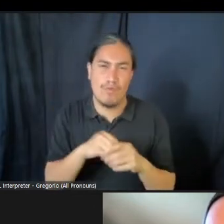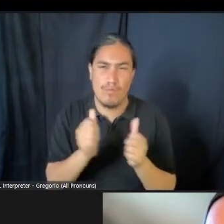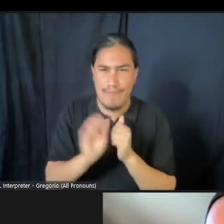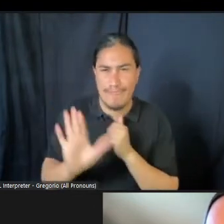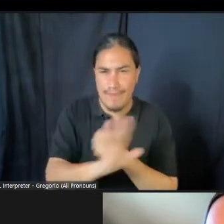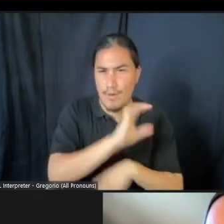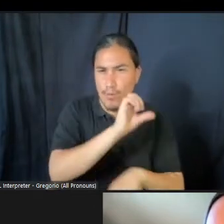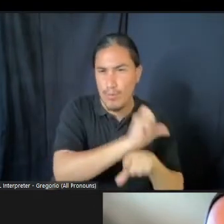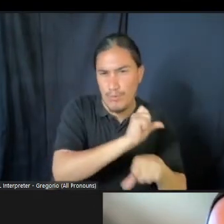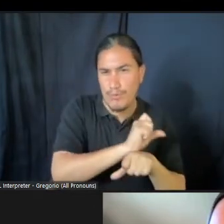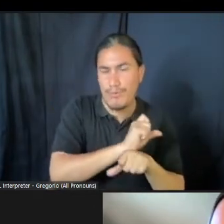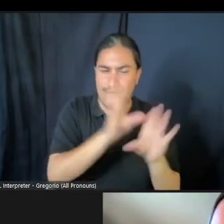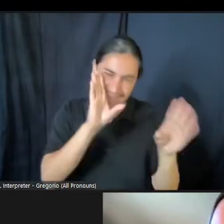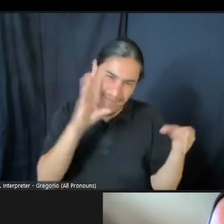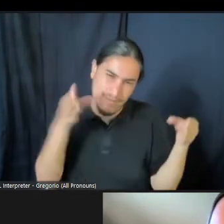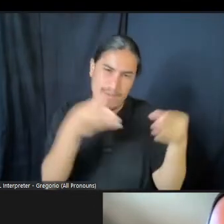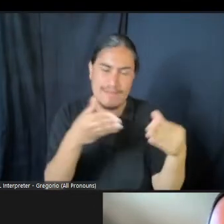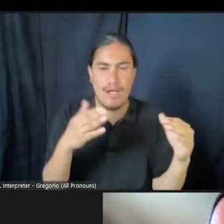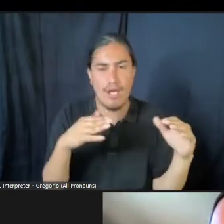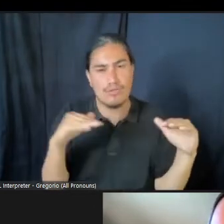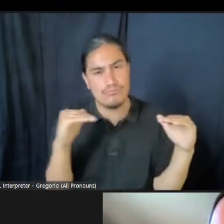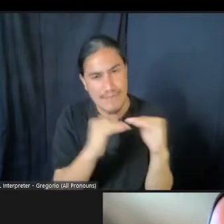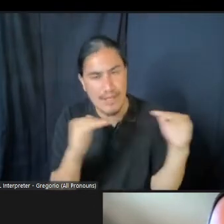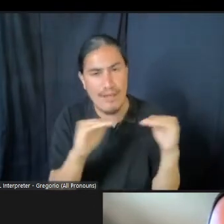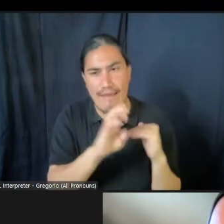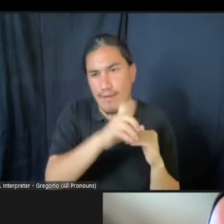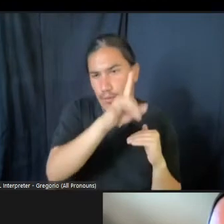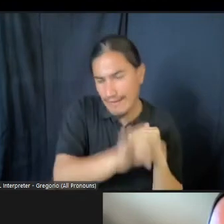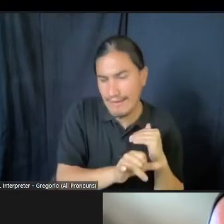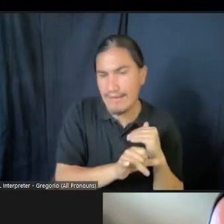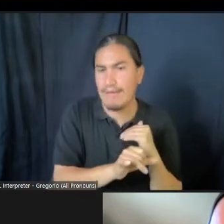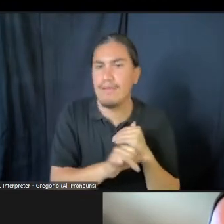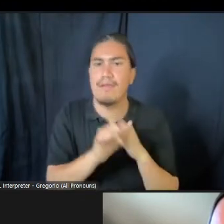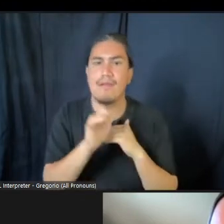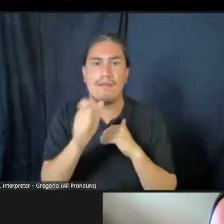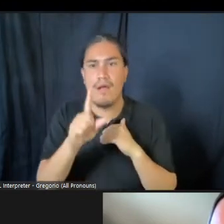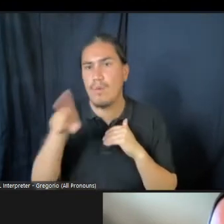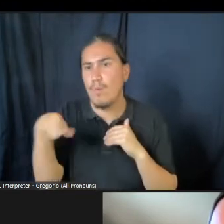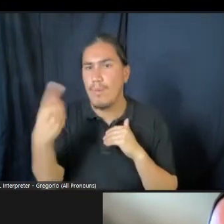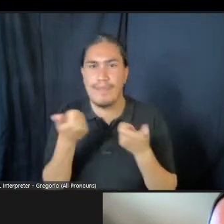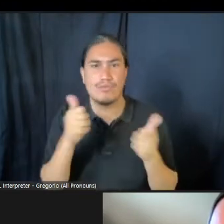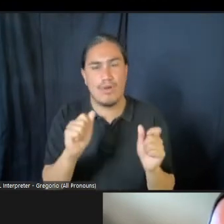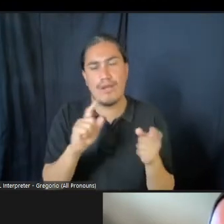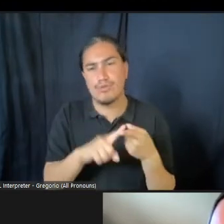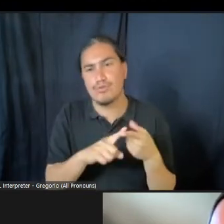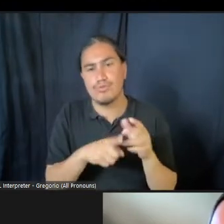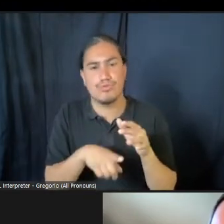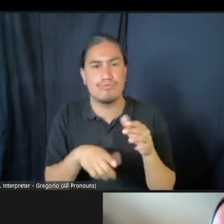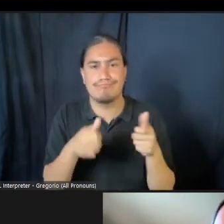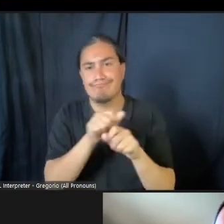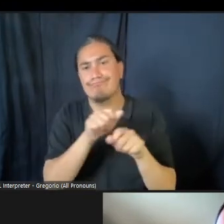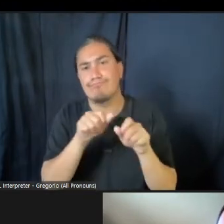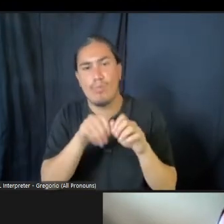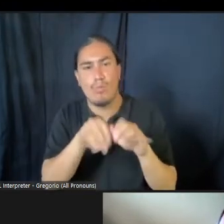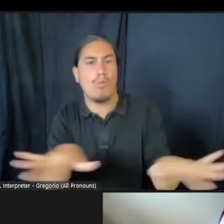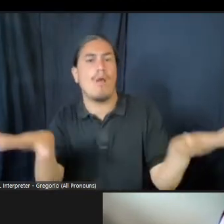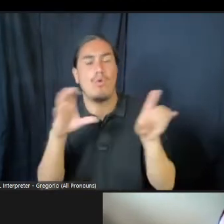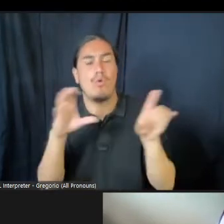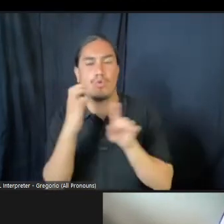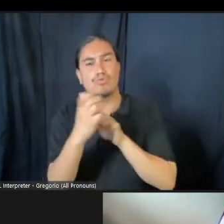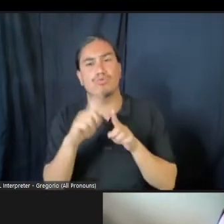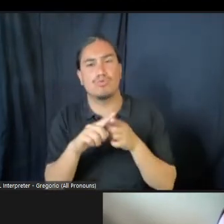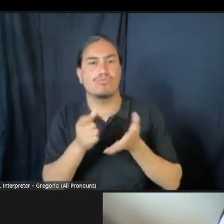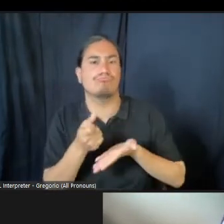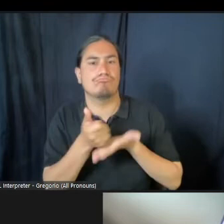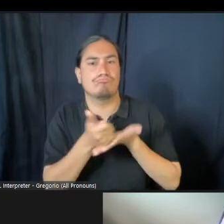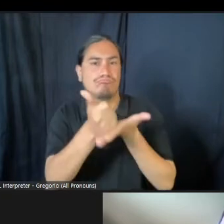and equity values forward and not just trying to deploy culture to survive as a nonprofit institution. So